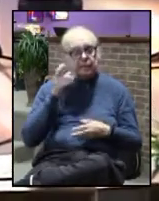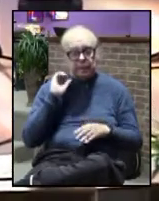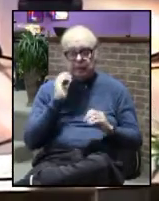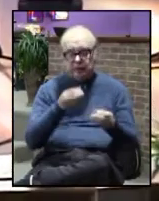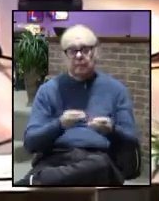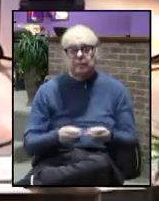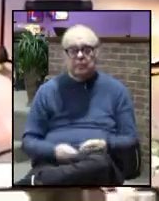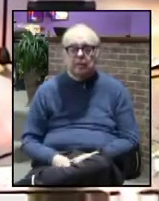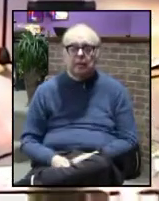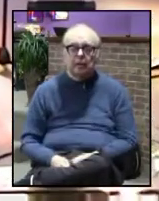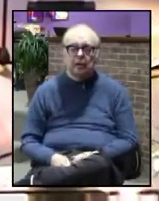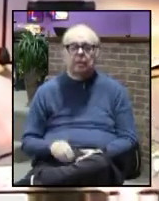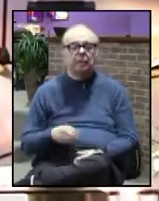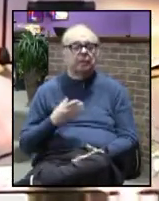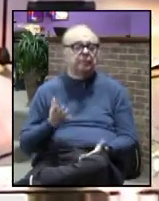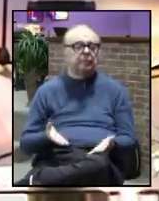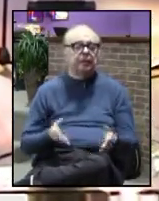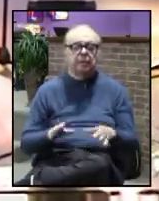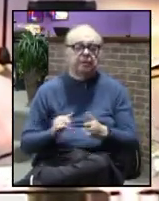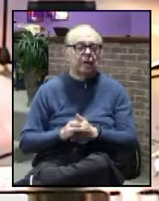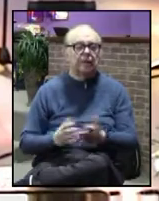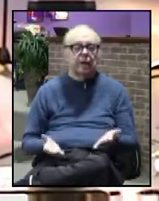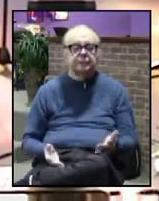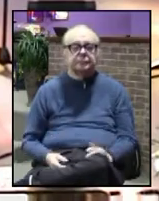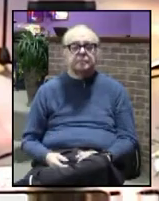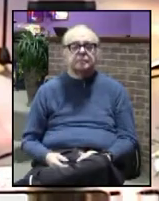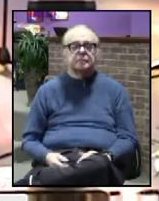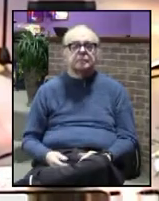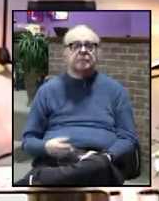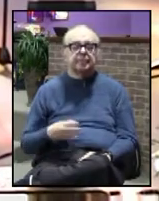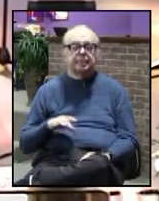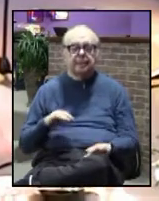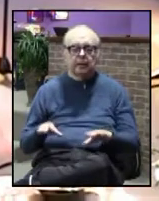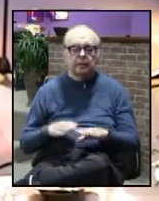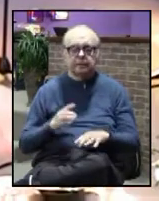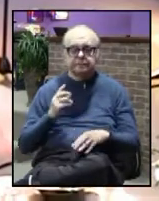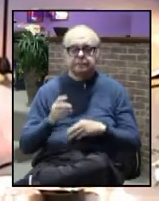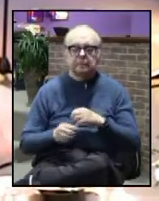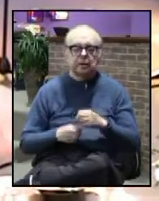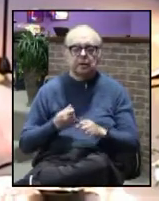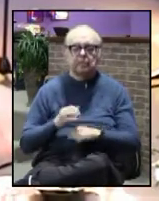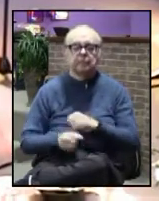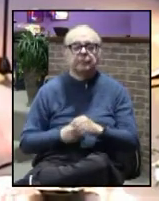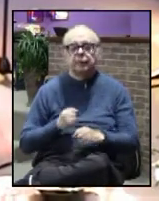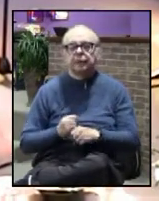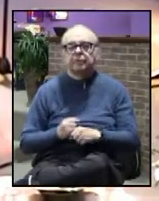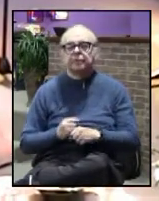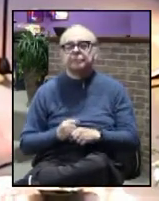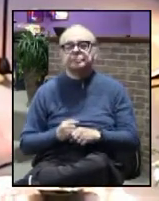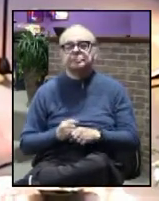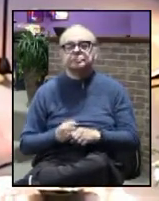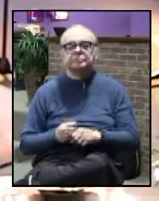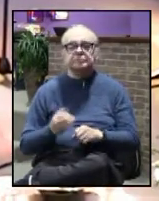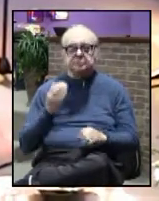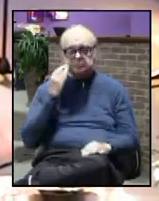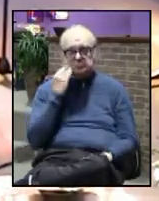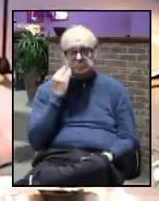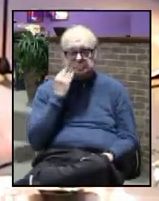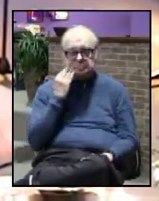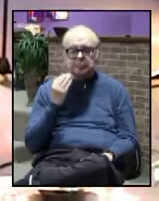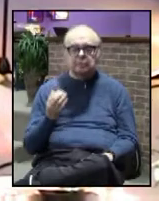say, how do you know? Been there, done that. I've done that for a few years. I